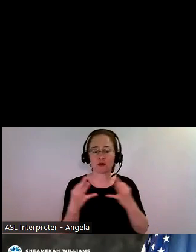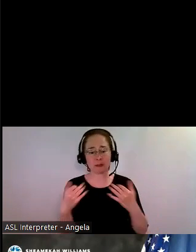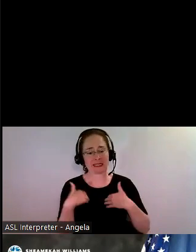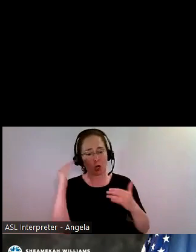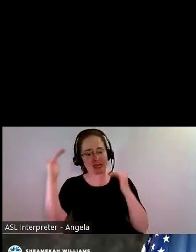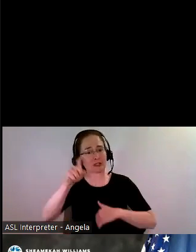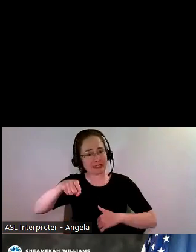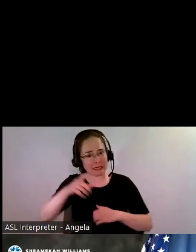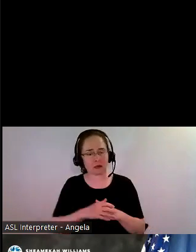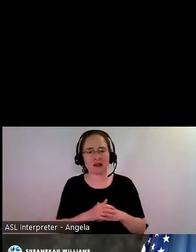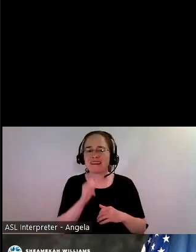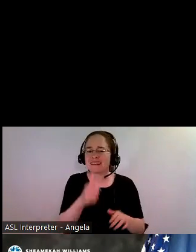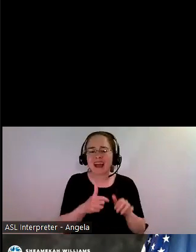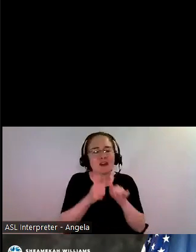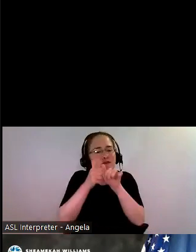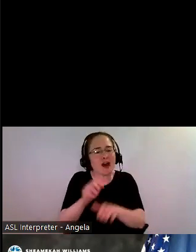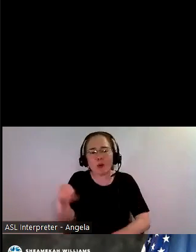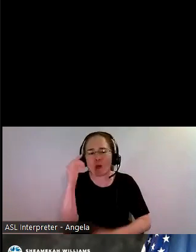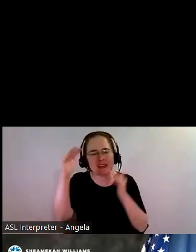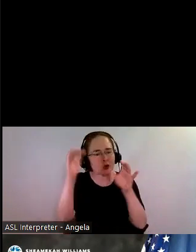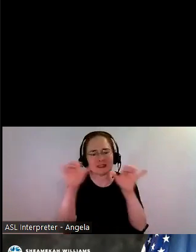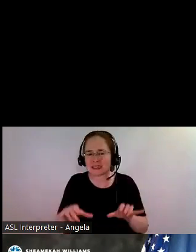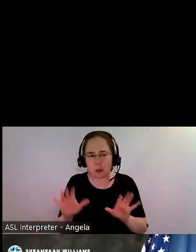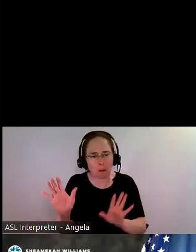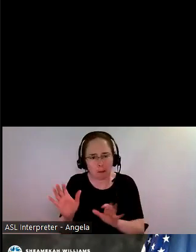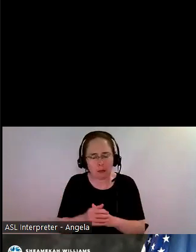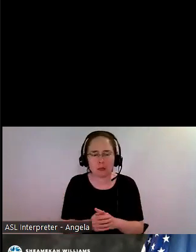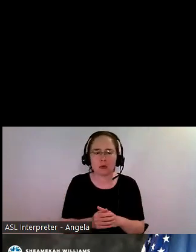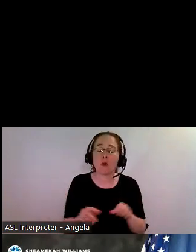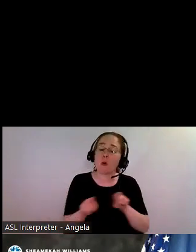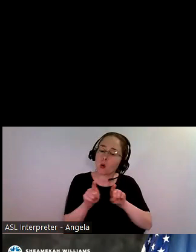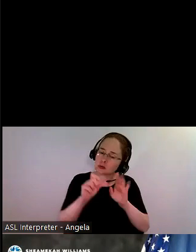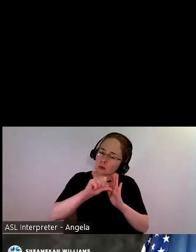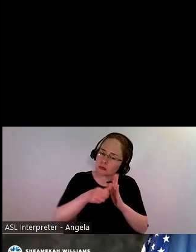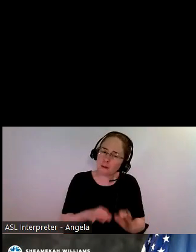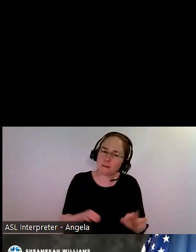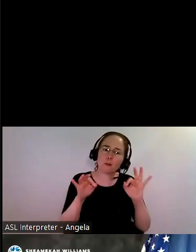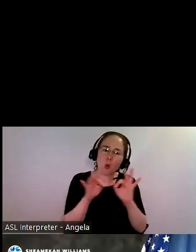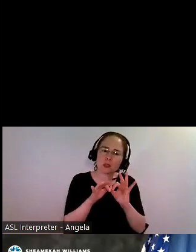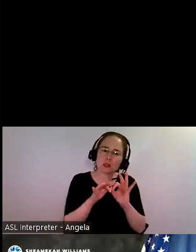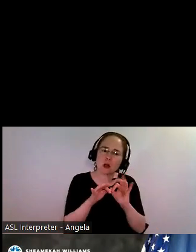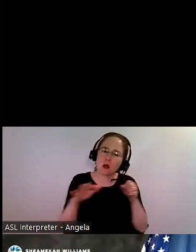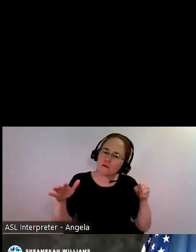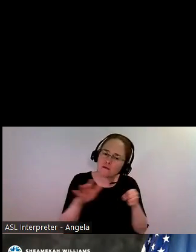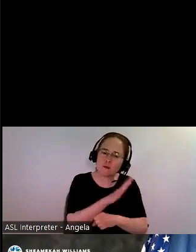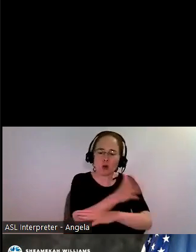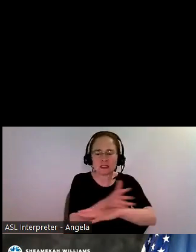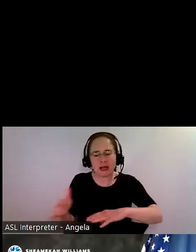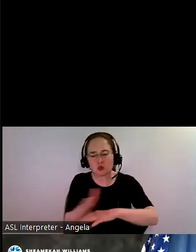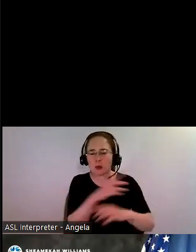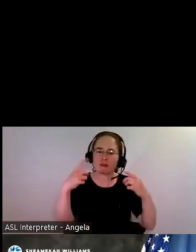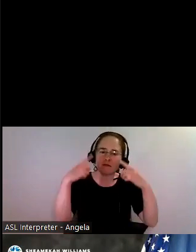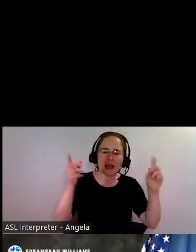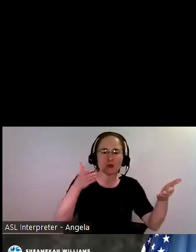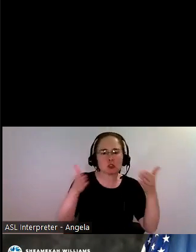really not modeling after the adult system. We also talk about the importance of embedding with the full spectrum of effective services